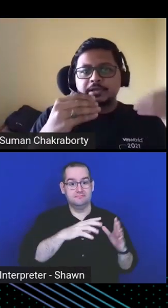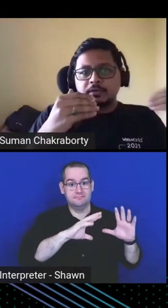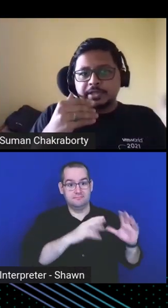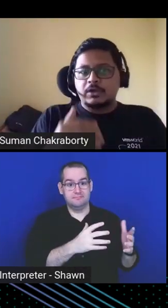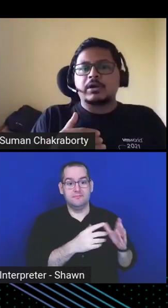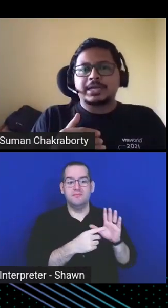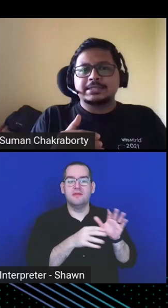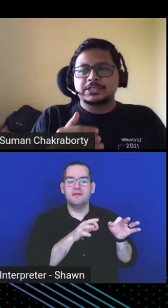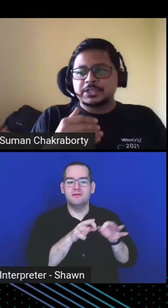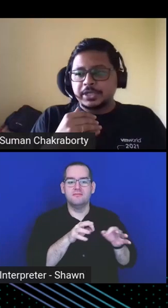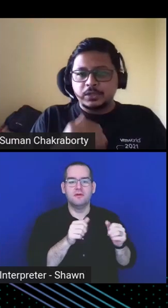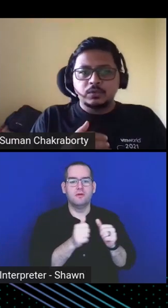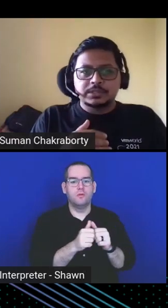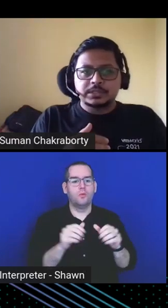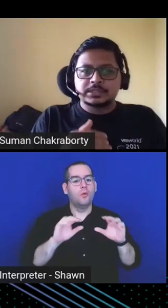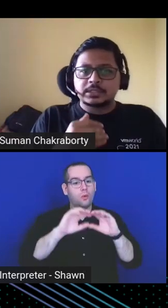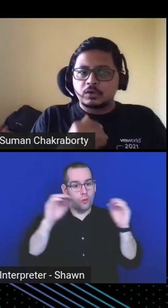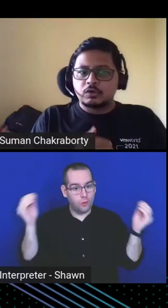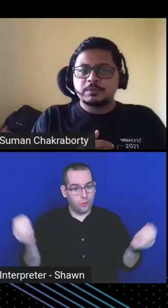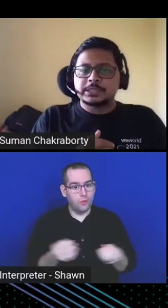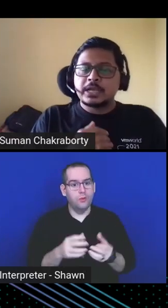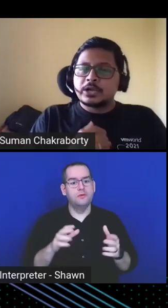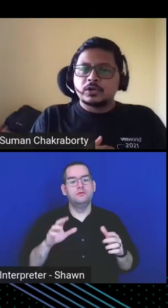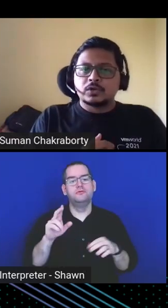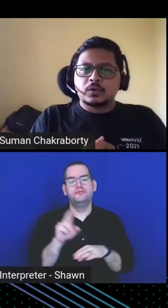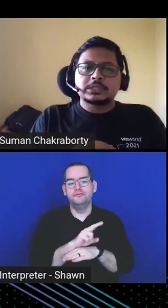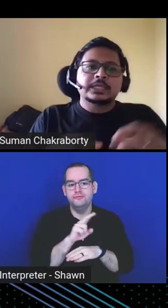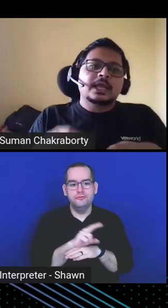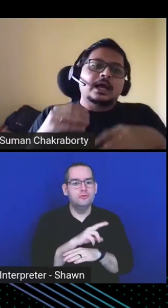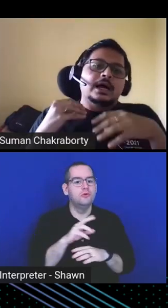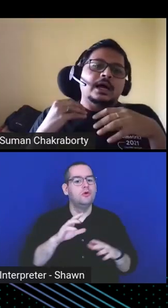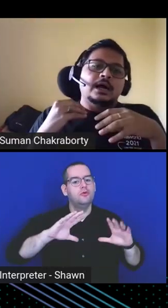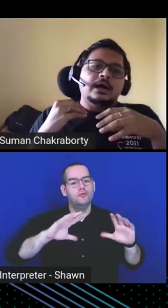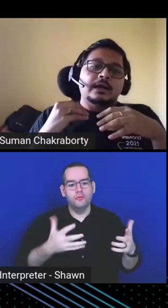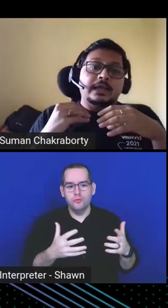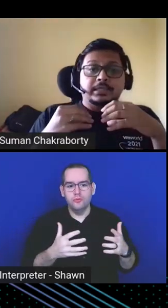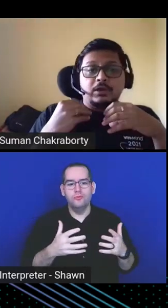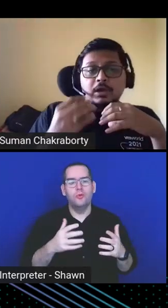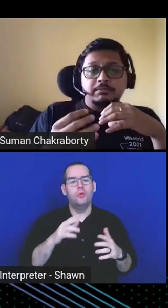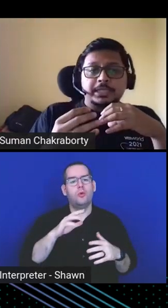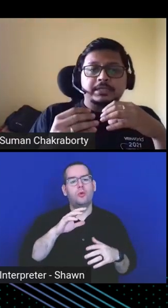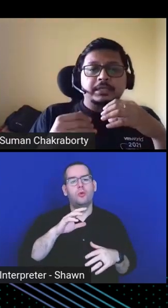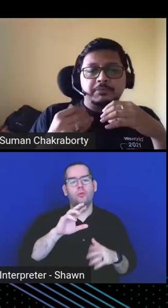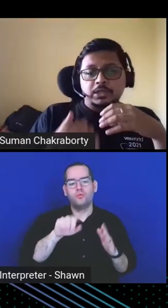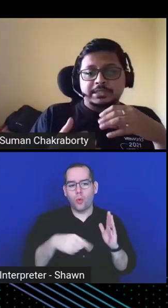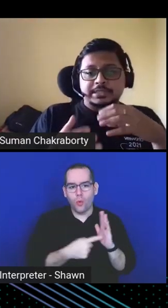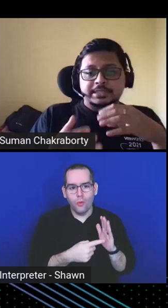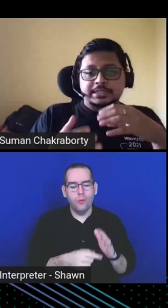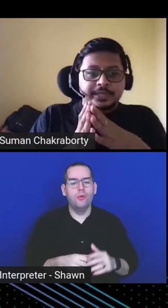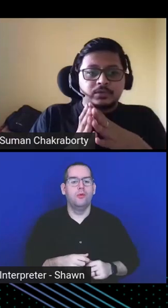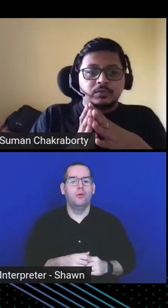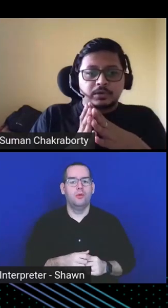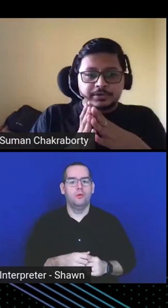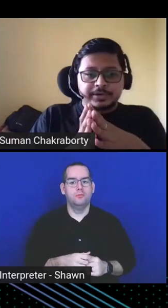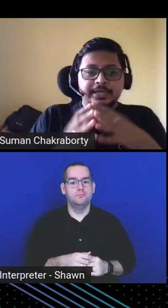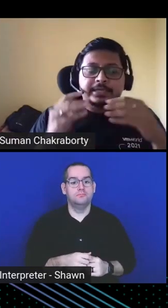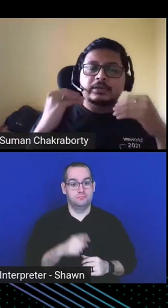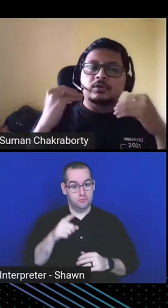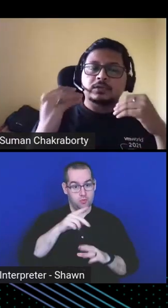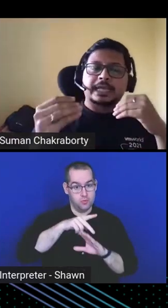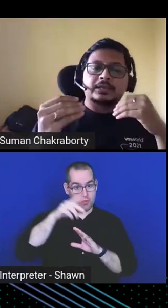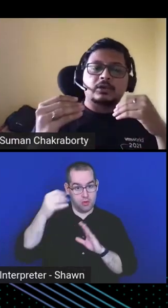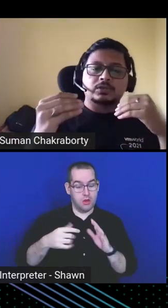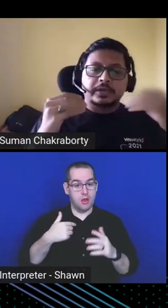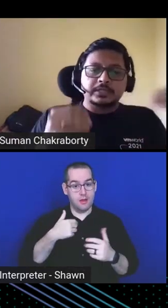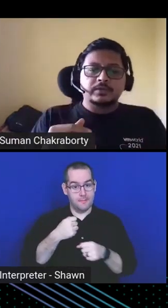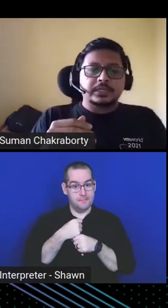defined together with the organization, users, groups, roles. The auth method, the project that I'm going to create the